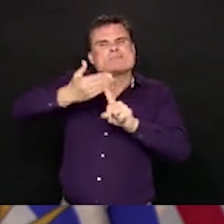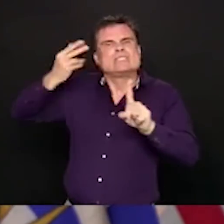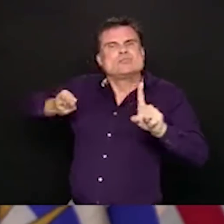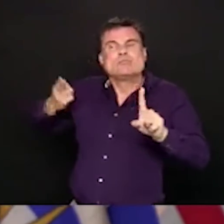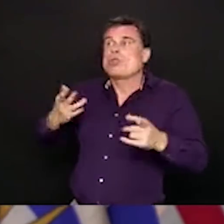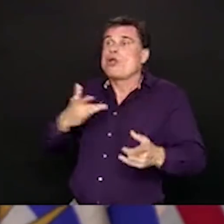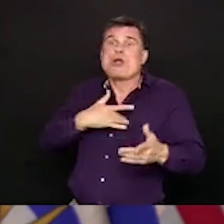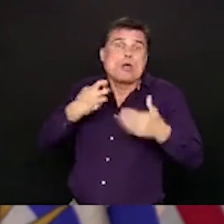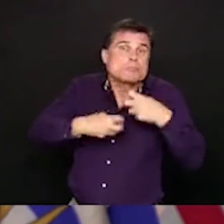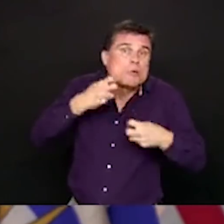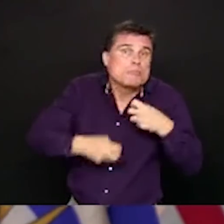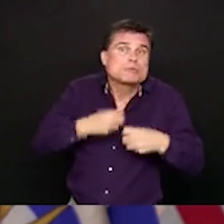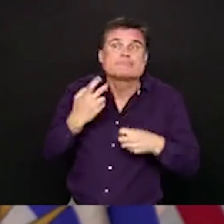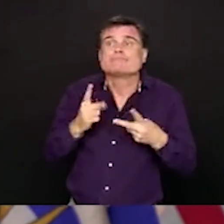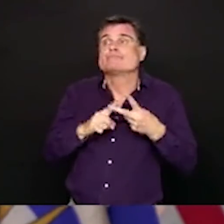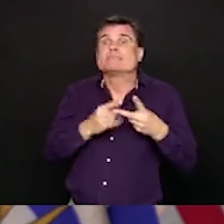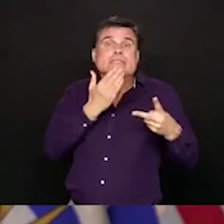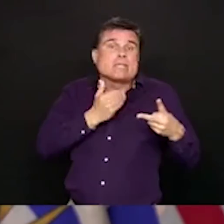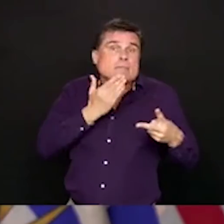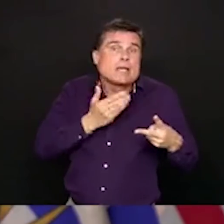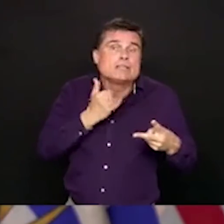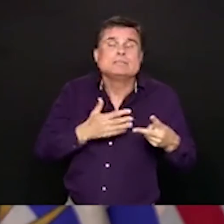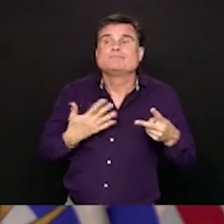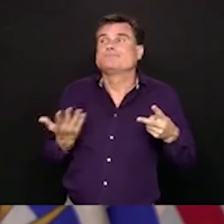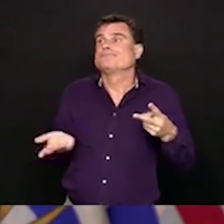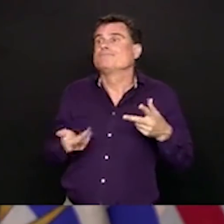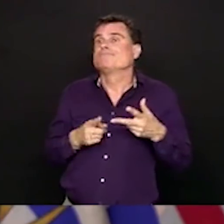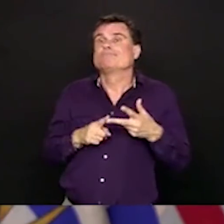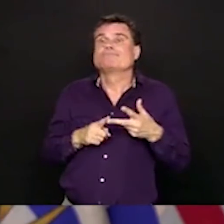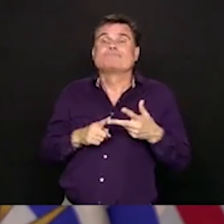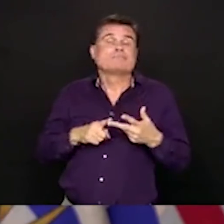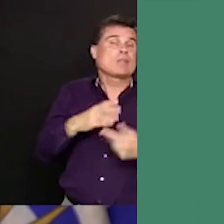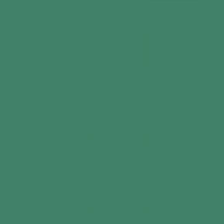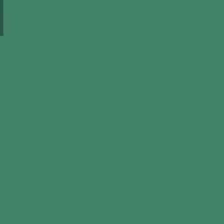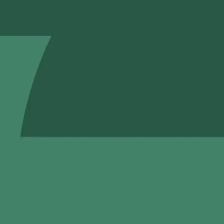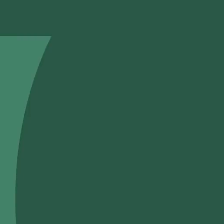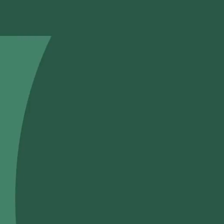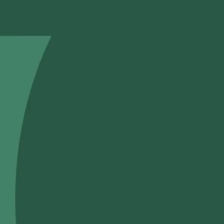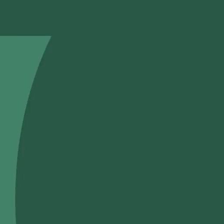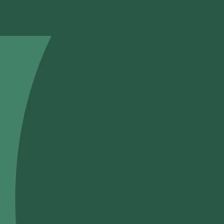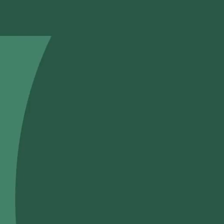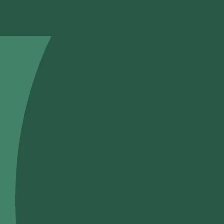things that has borne out in countries around the world that we still don't have answers to yet.